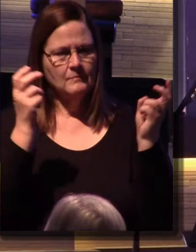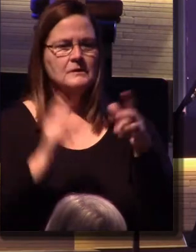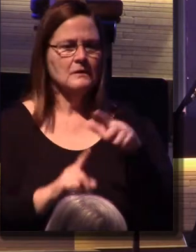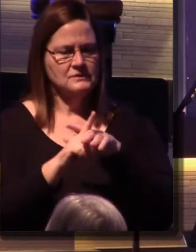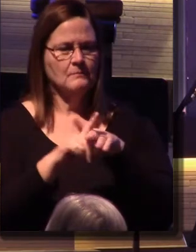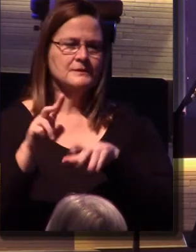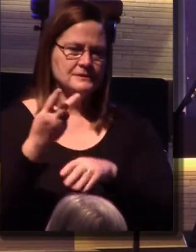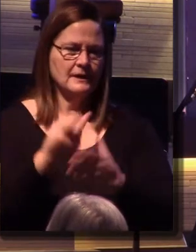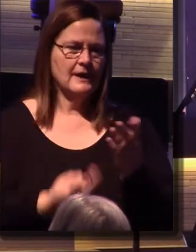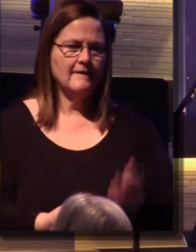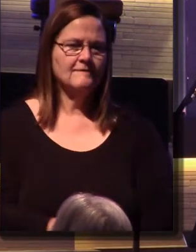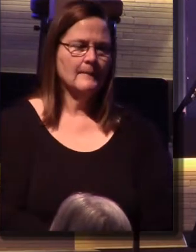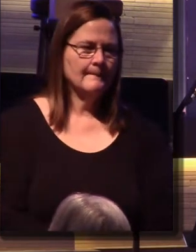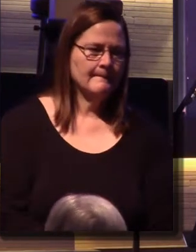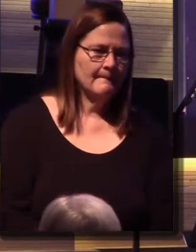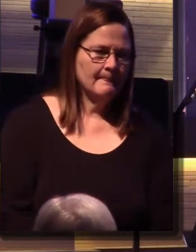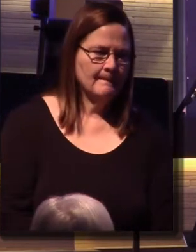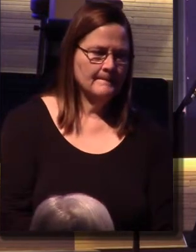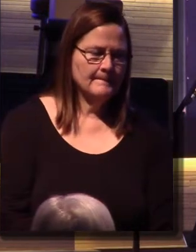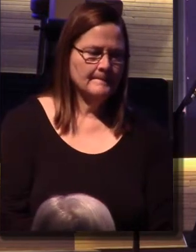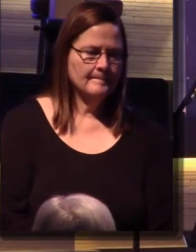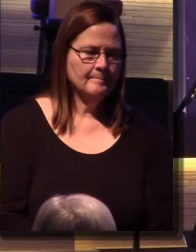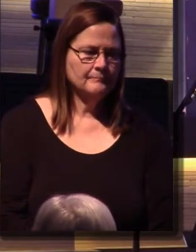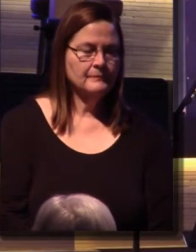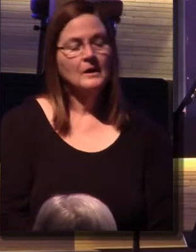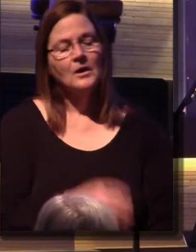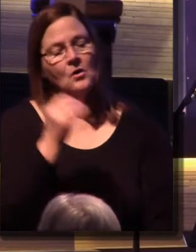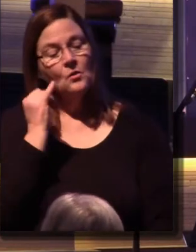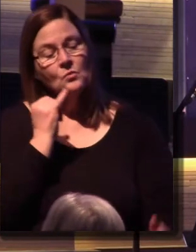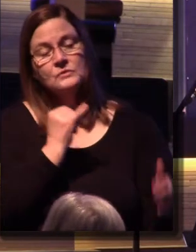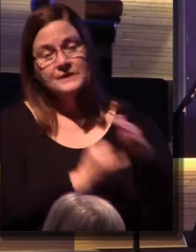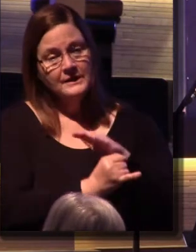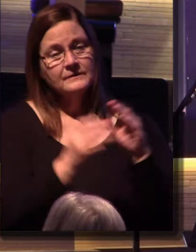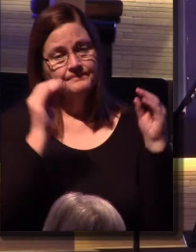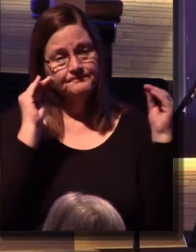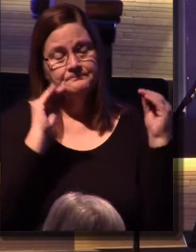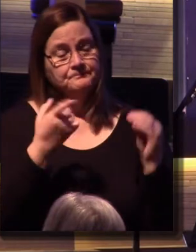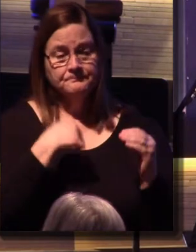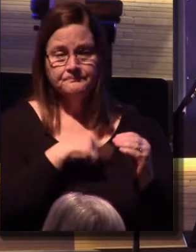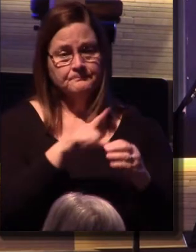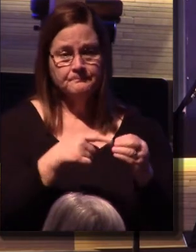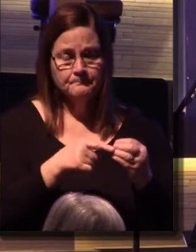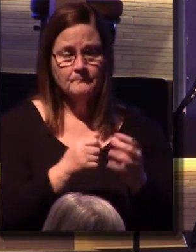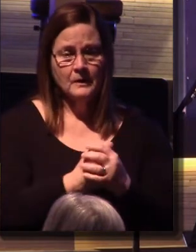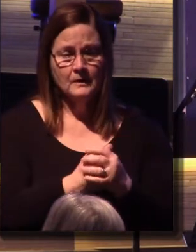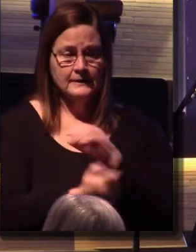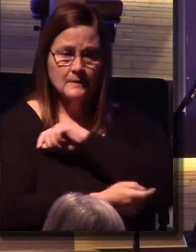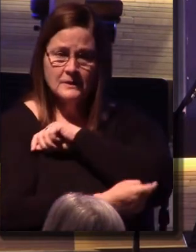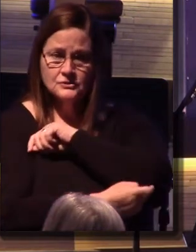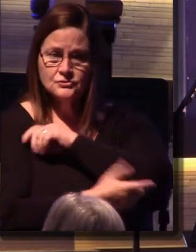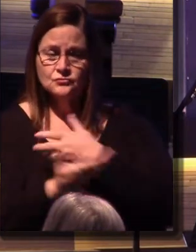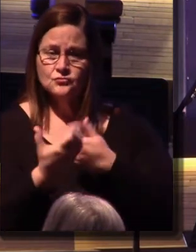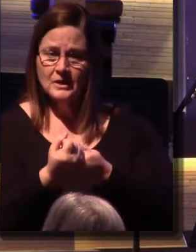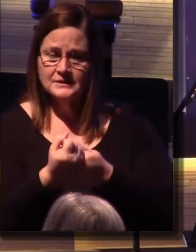the second half as well. And so what does Isaiah have to teach us about